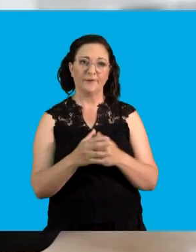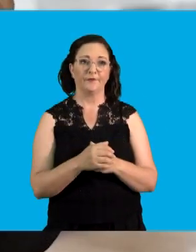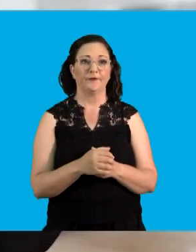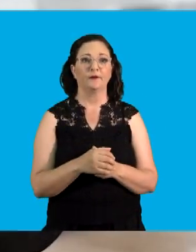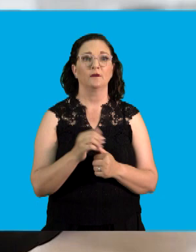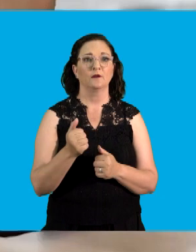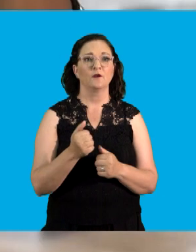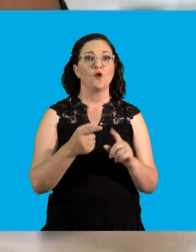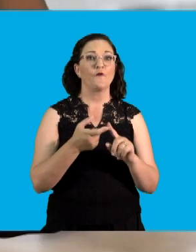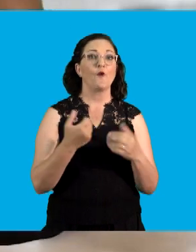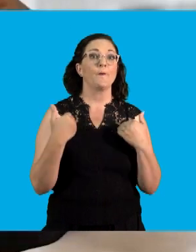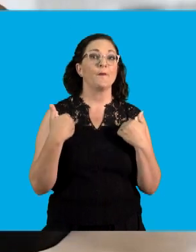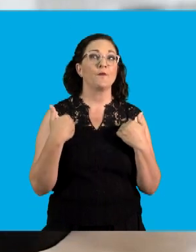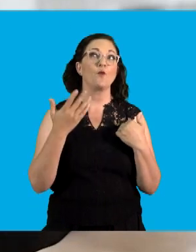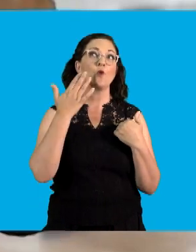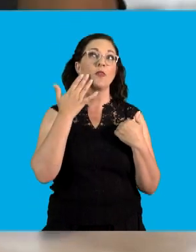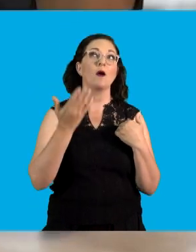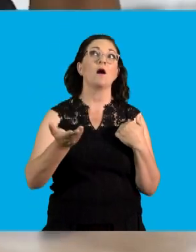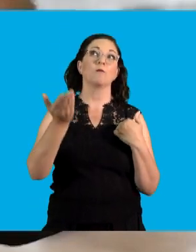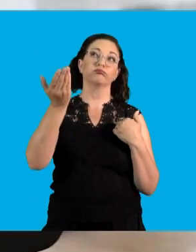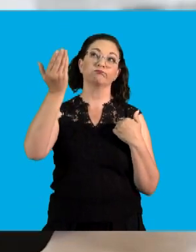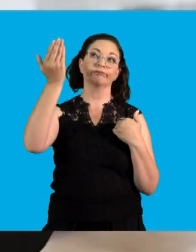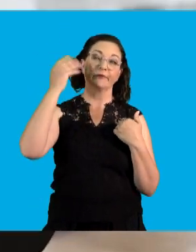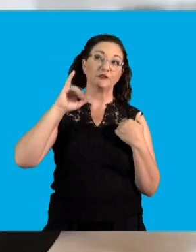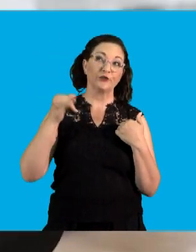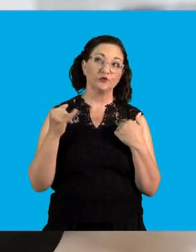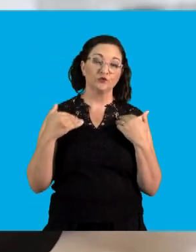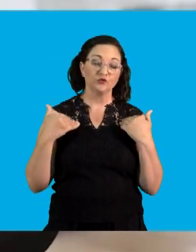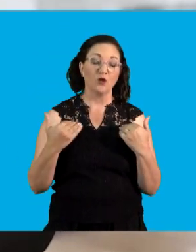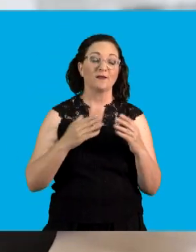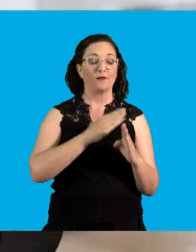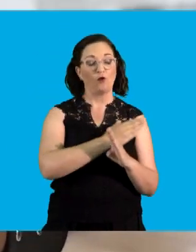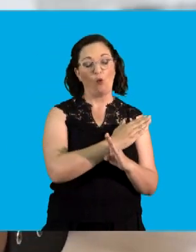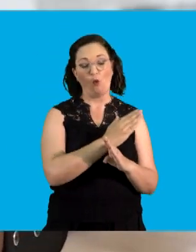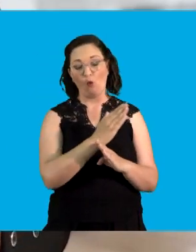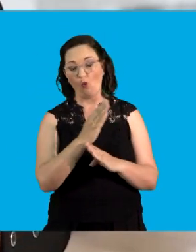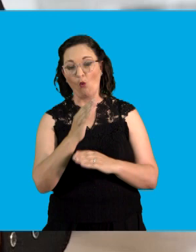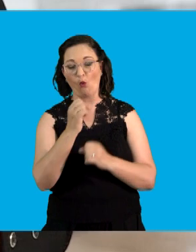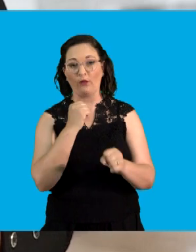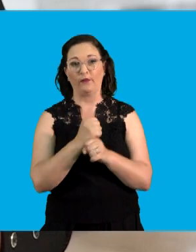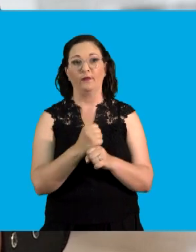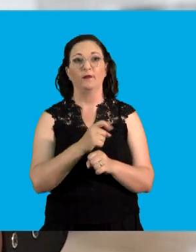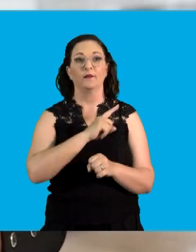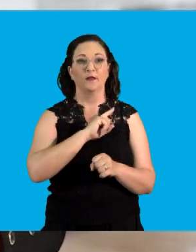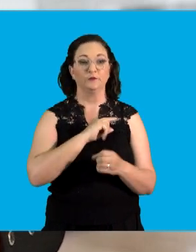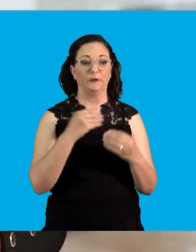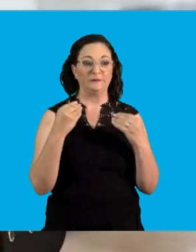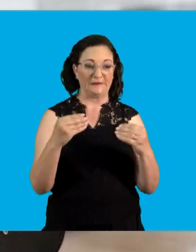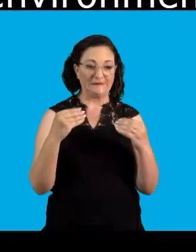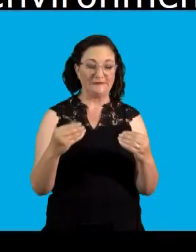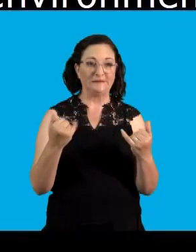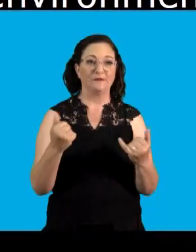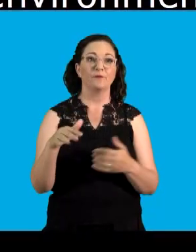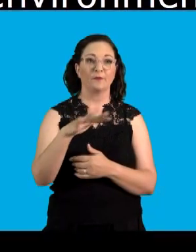that you've done from the beginning of the year throughout the year actually. So now business environment consists of